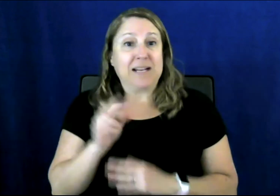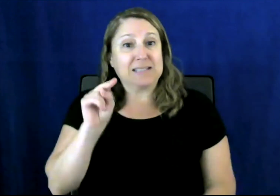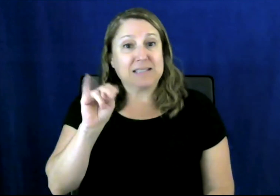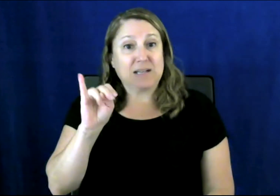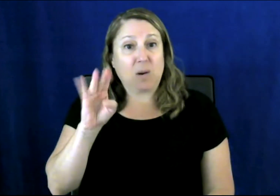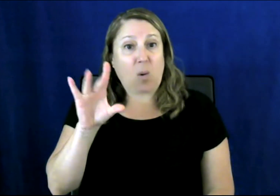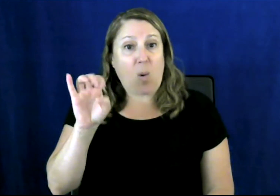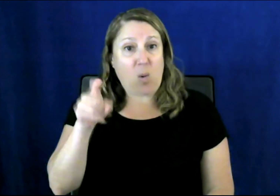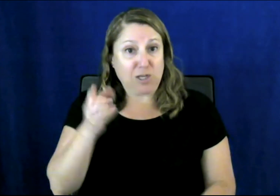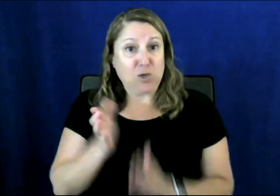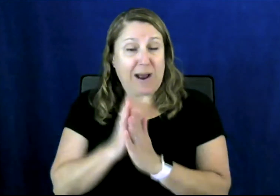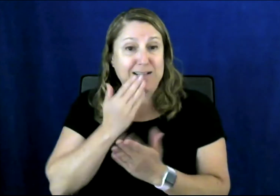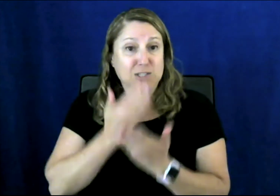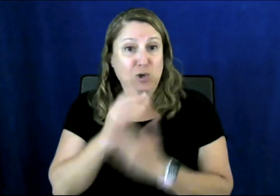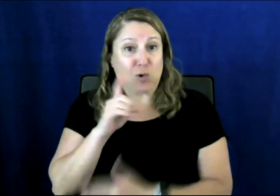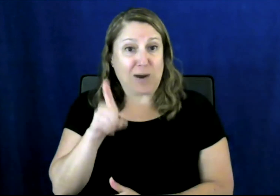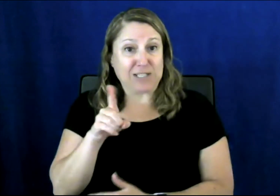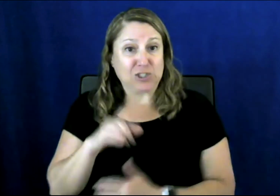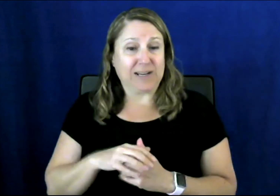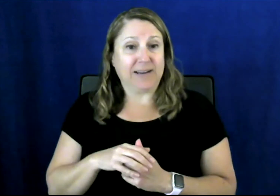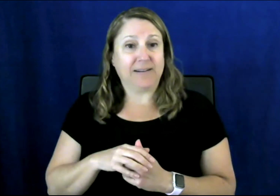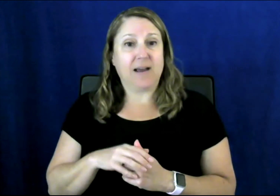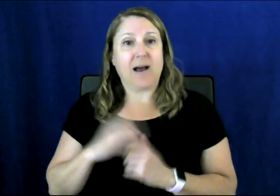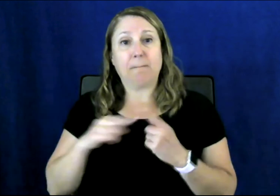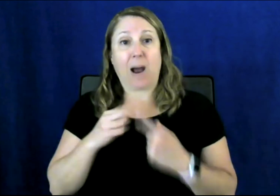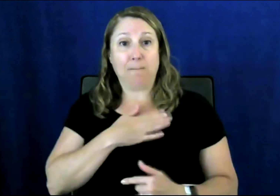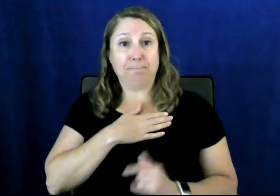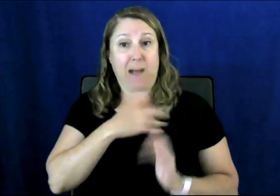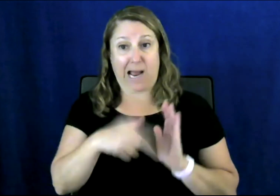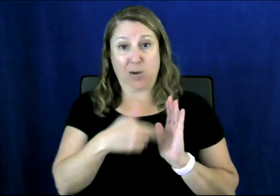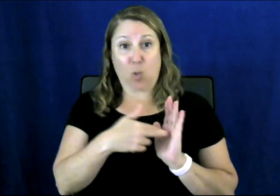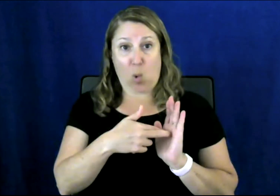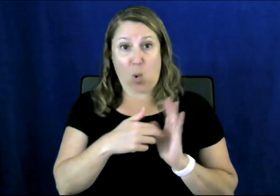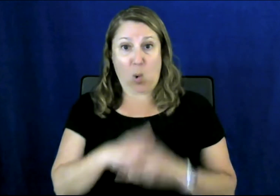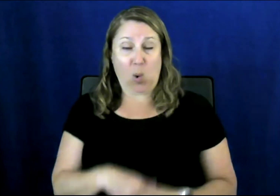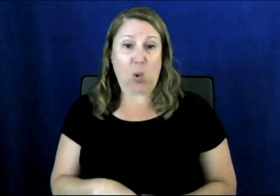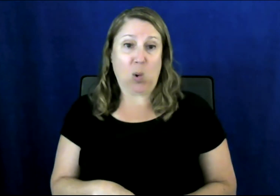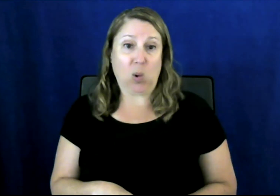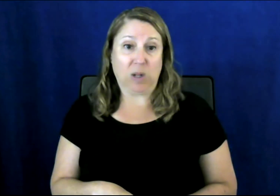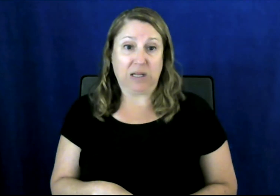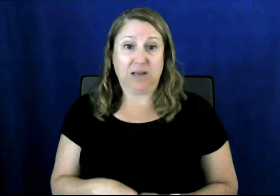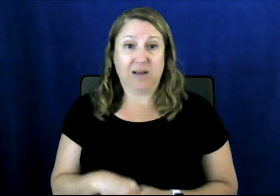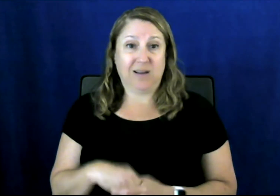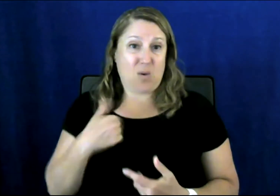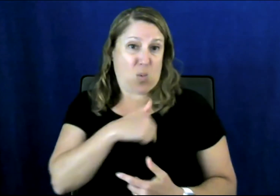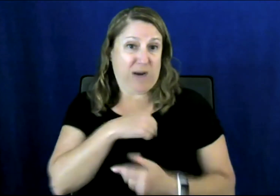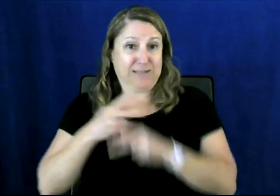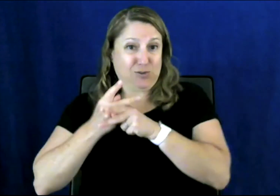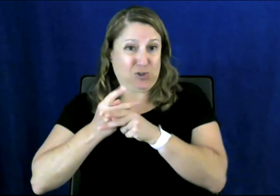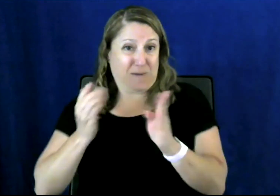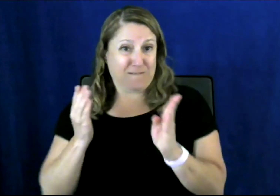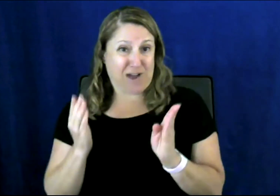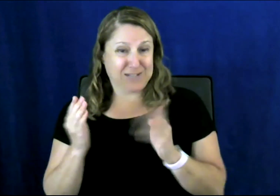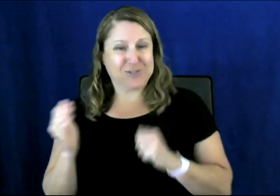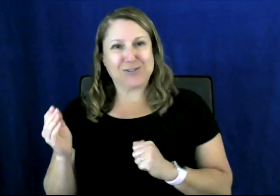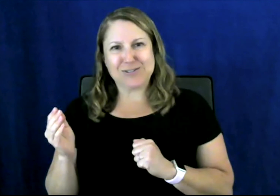good question about, or a thought about my role. The places where we're sitting as supervisors, again, it's like sitting at the